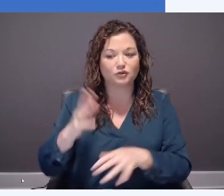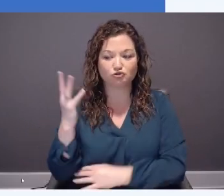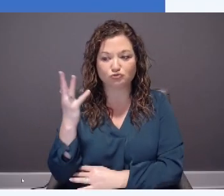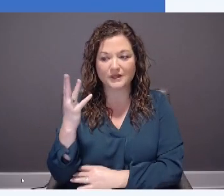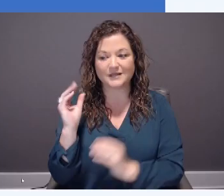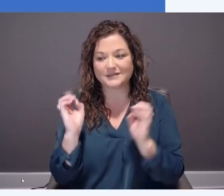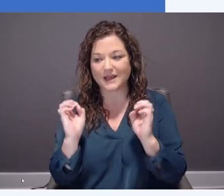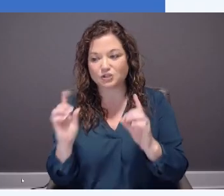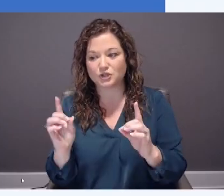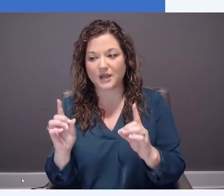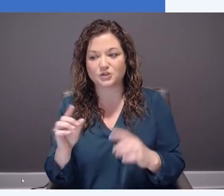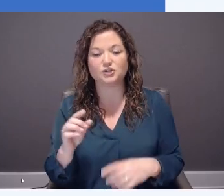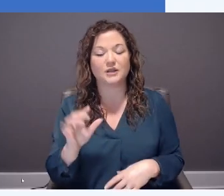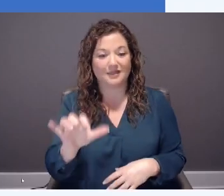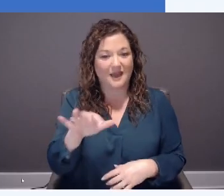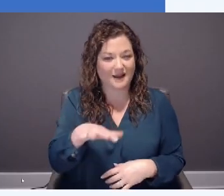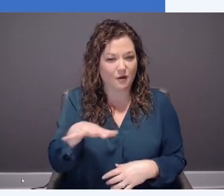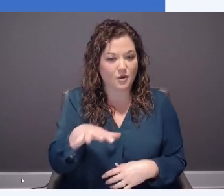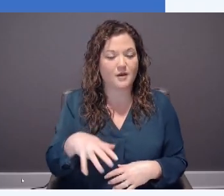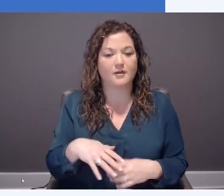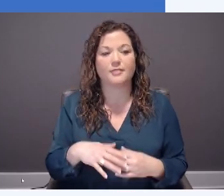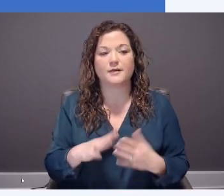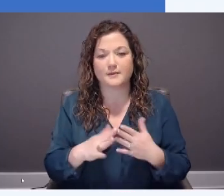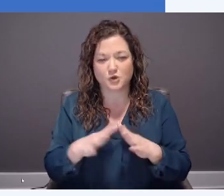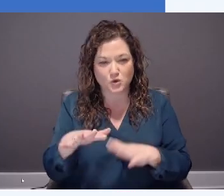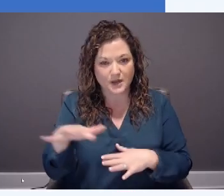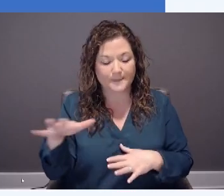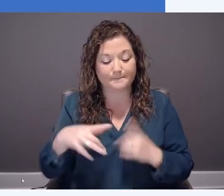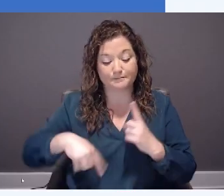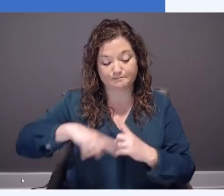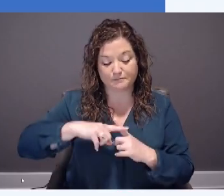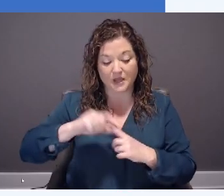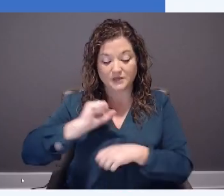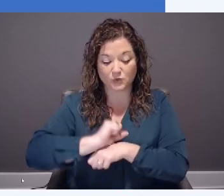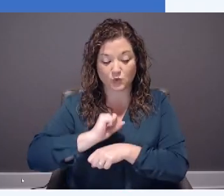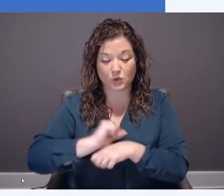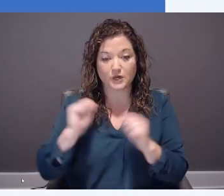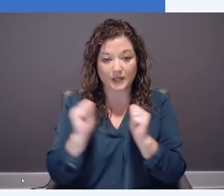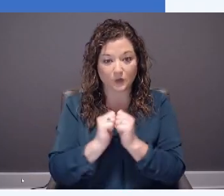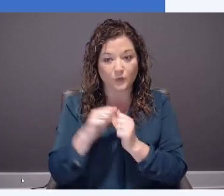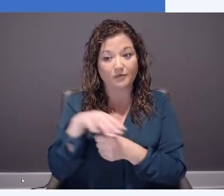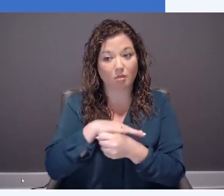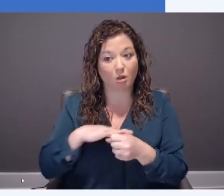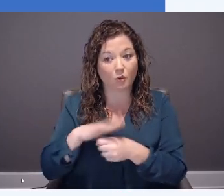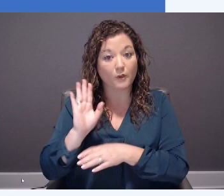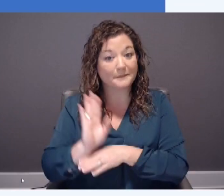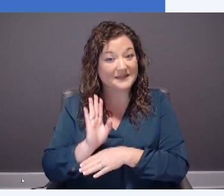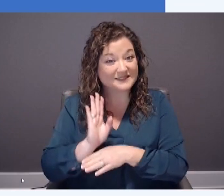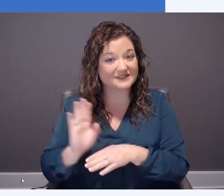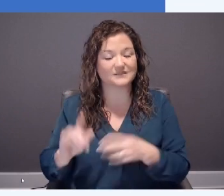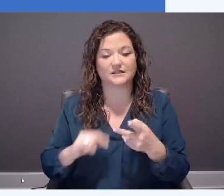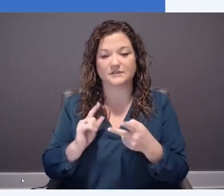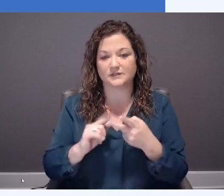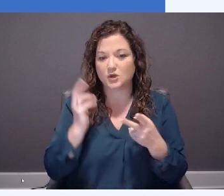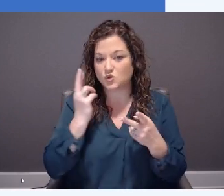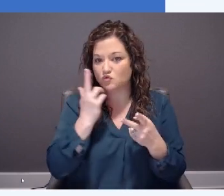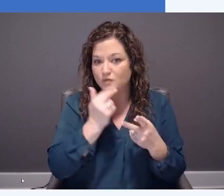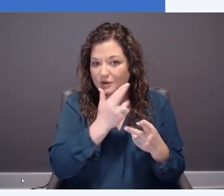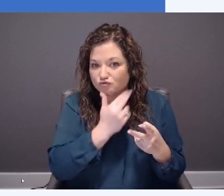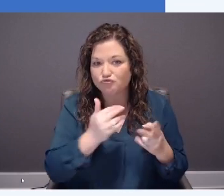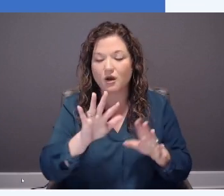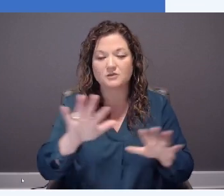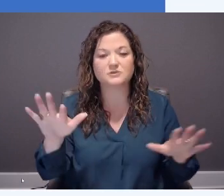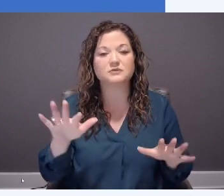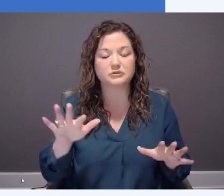community, as well as working with some local businesses, restaurants, to be using more